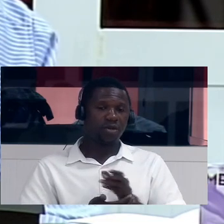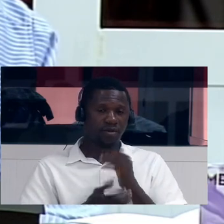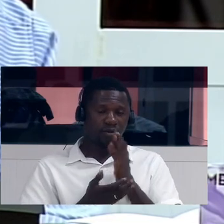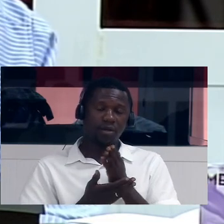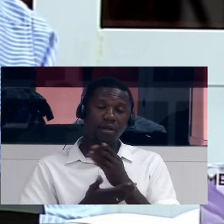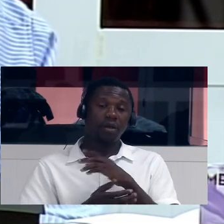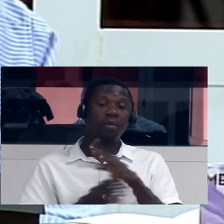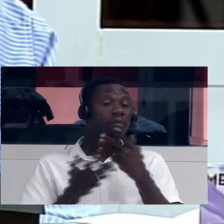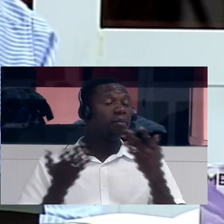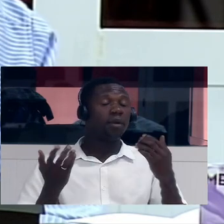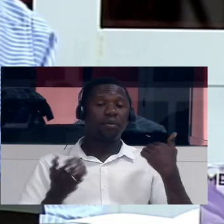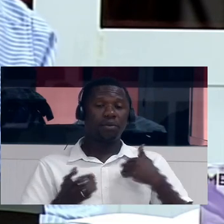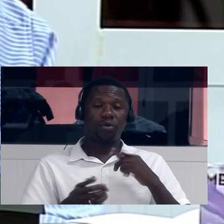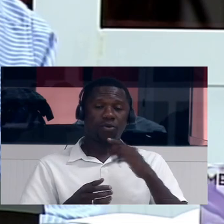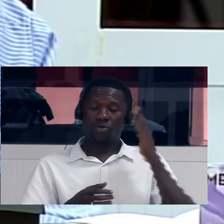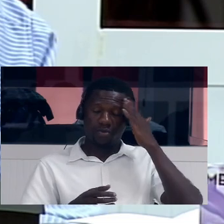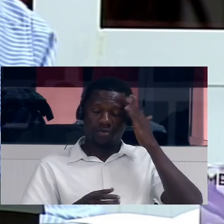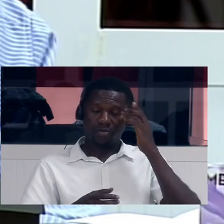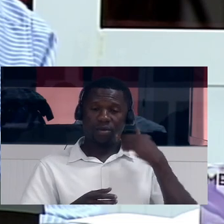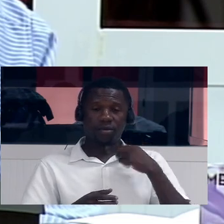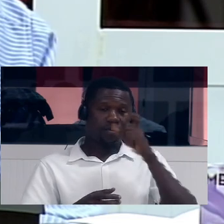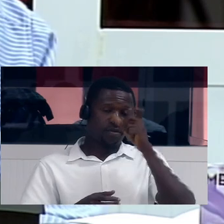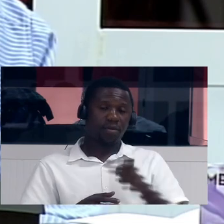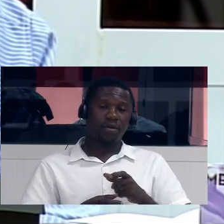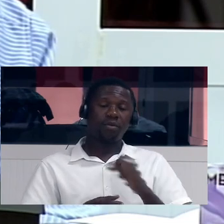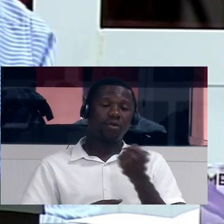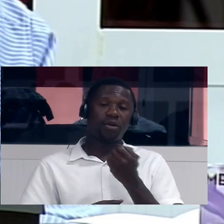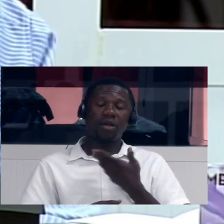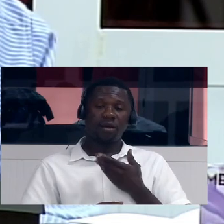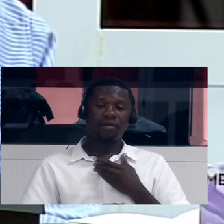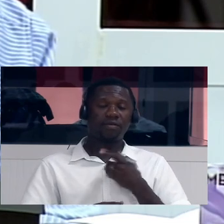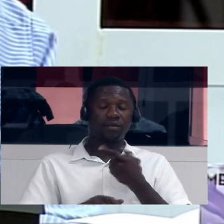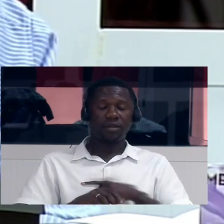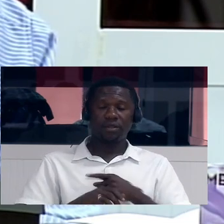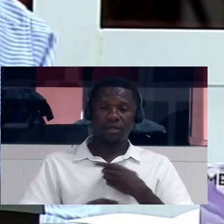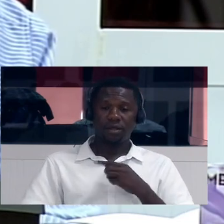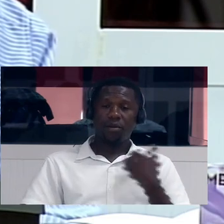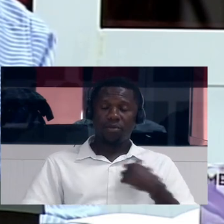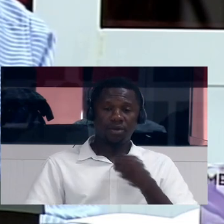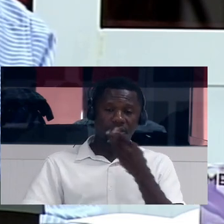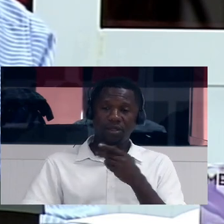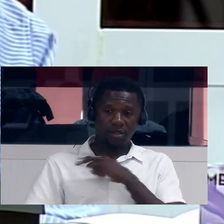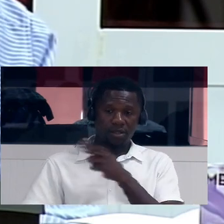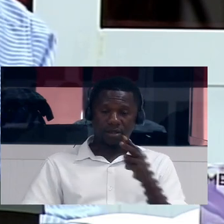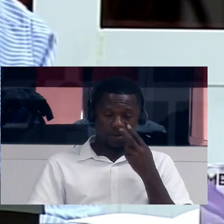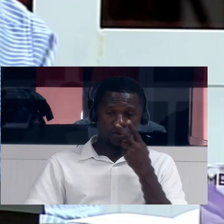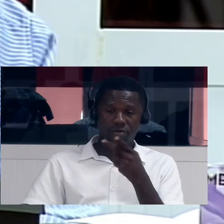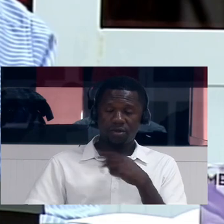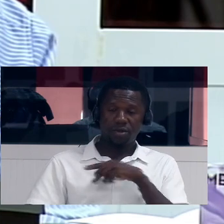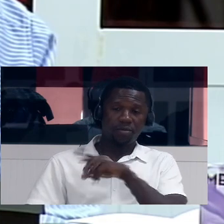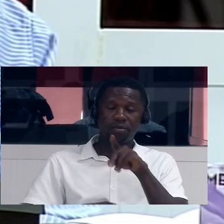A lot of people did not know me in person because I have had instances where people have said they saw me in places that I never